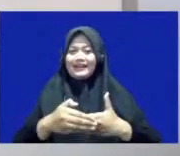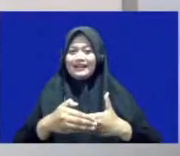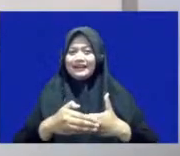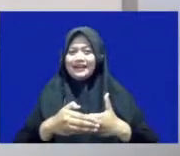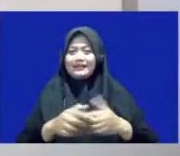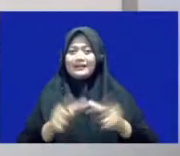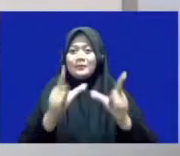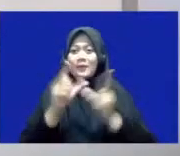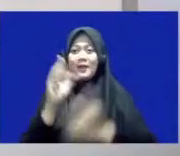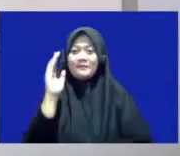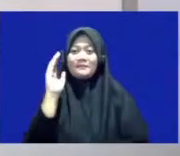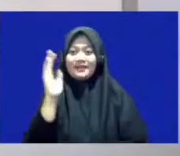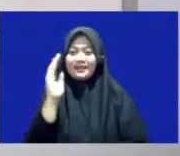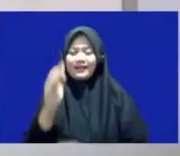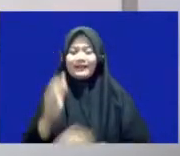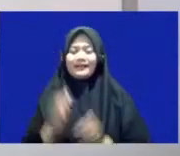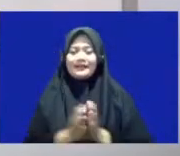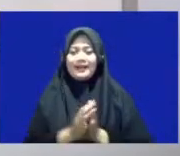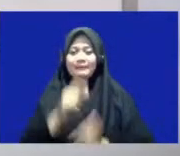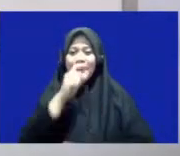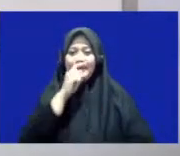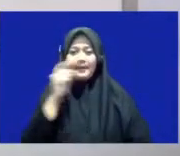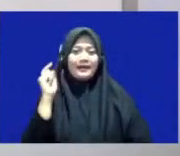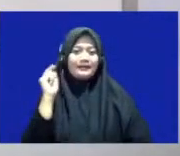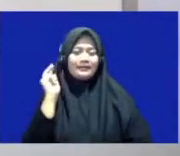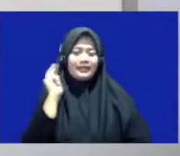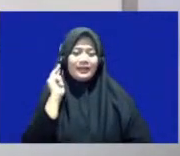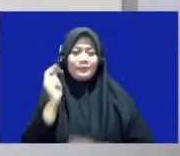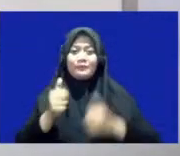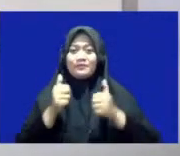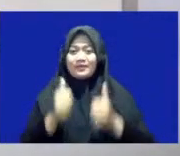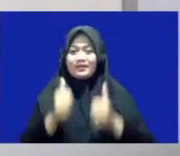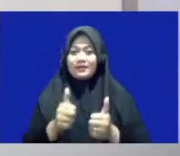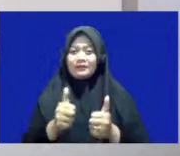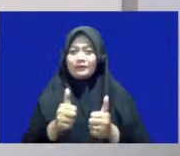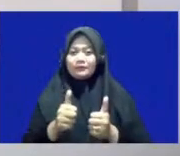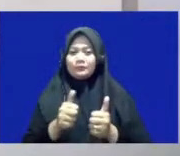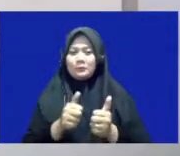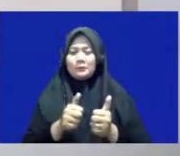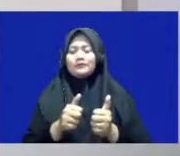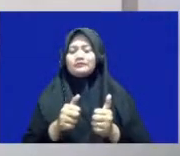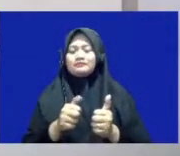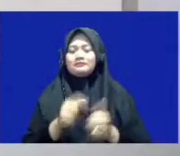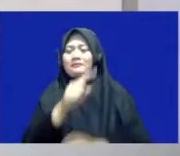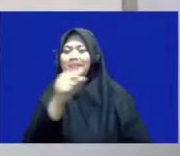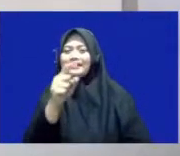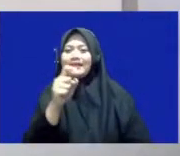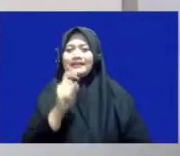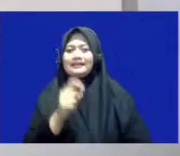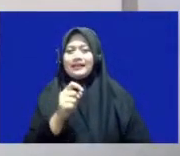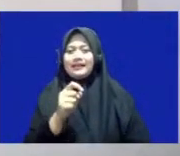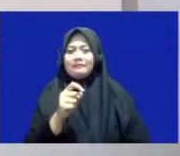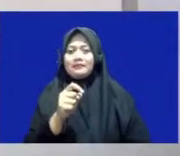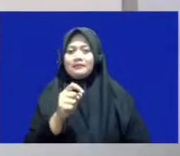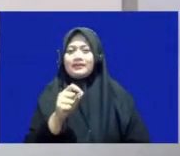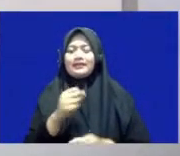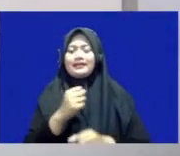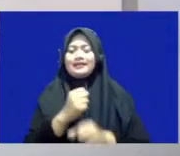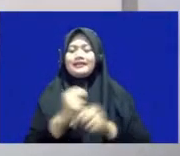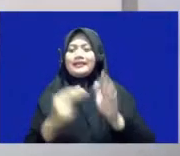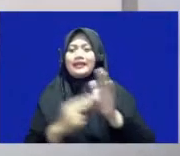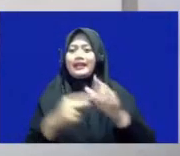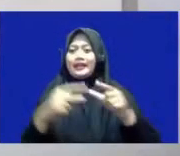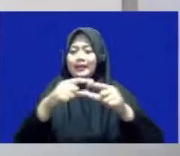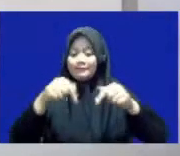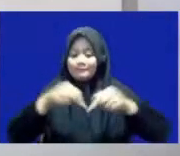during the session through the Q&A box below your screen. The selected questions will be answered directly by